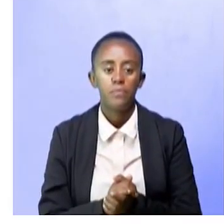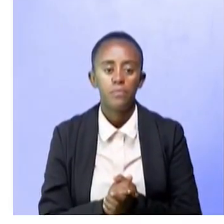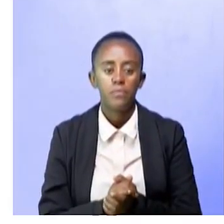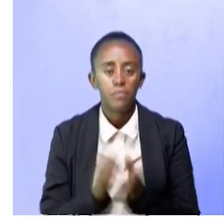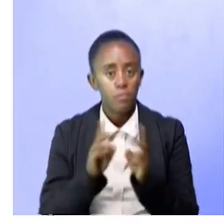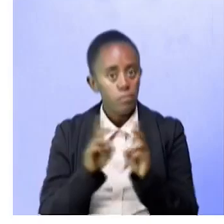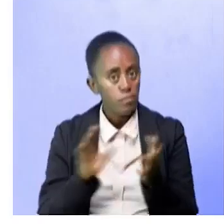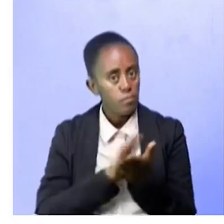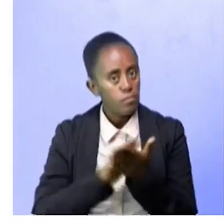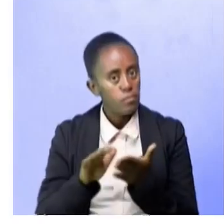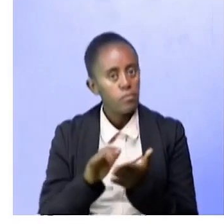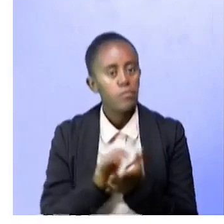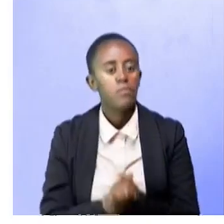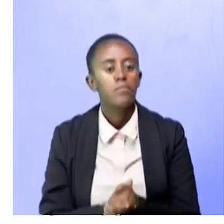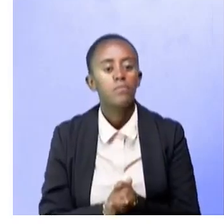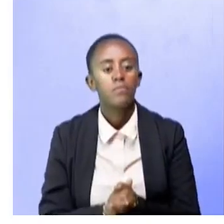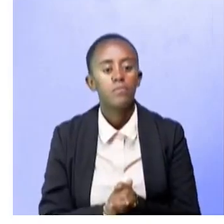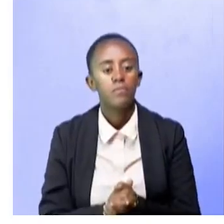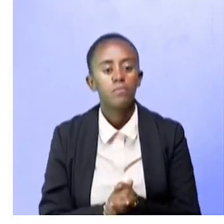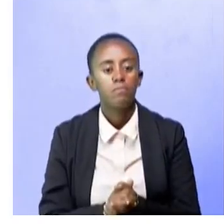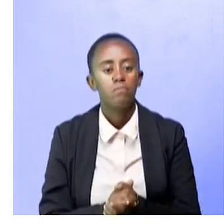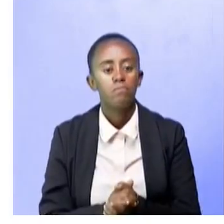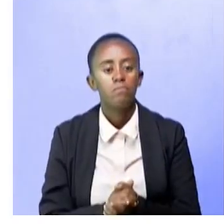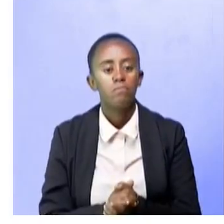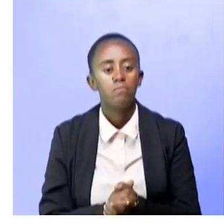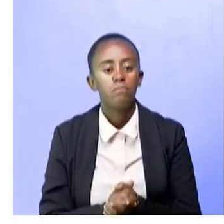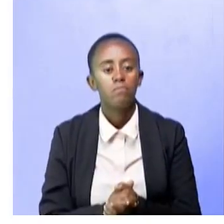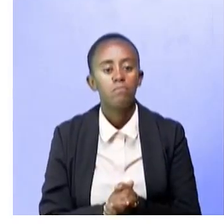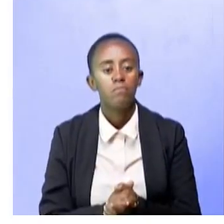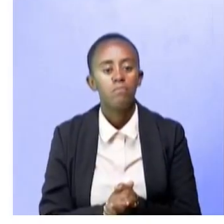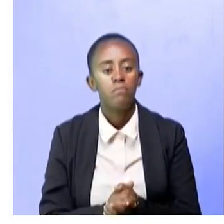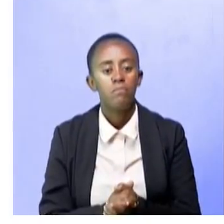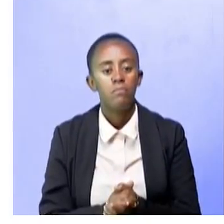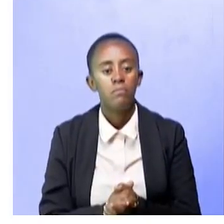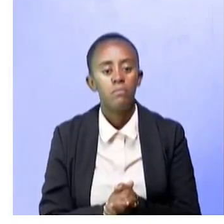Very nice. What is it first? See?